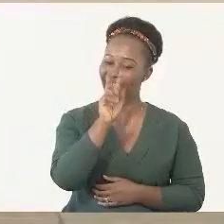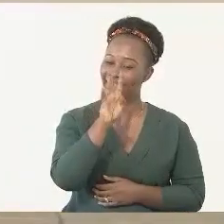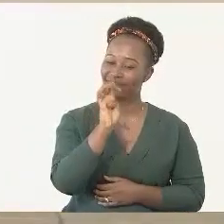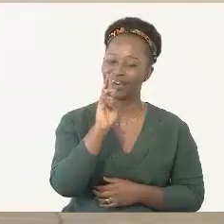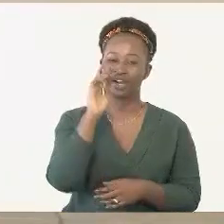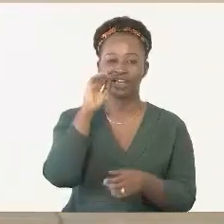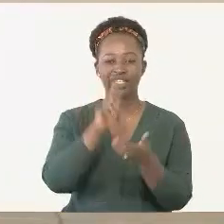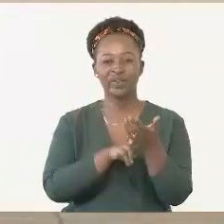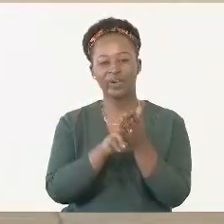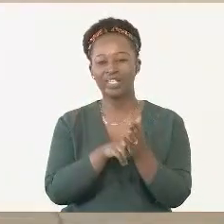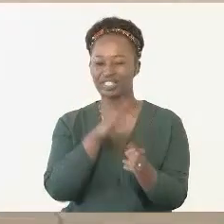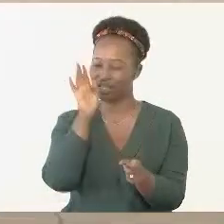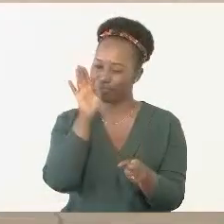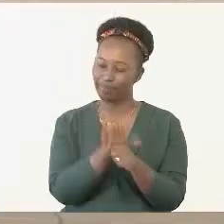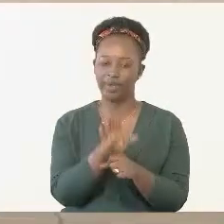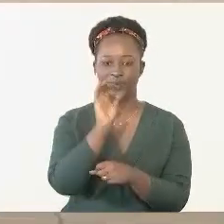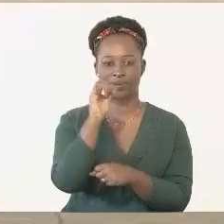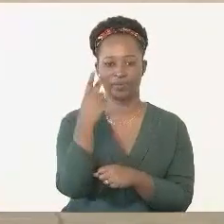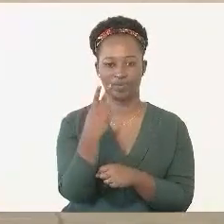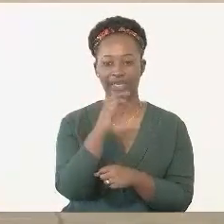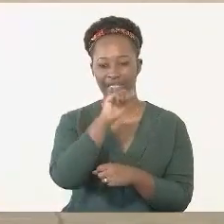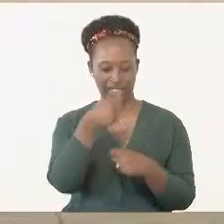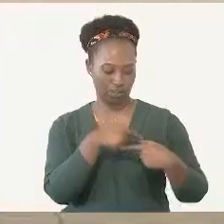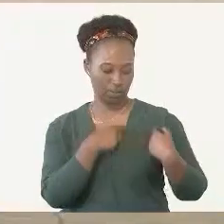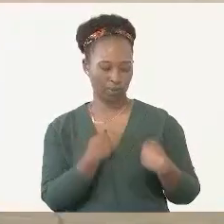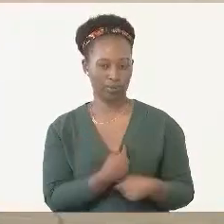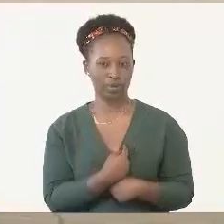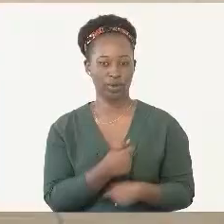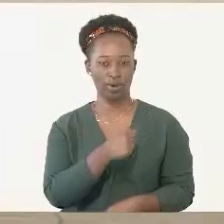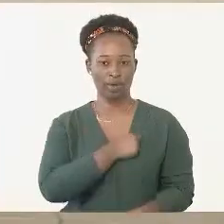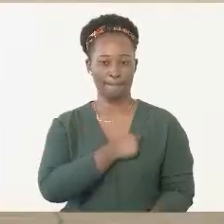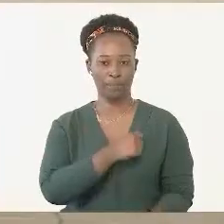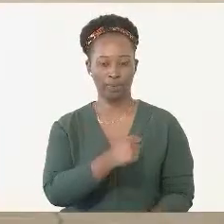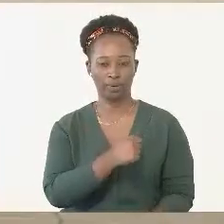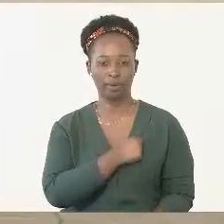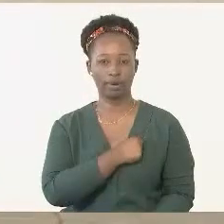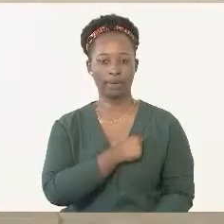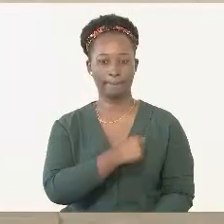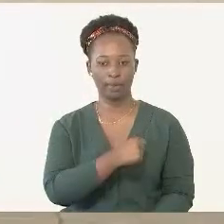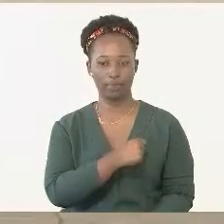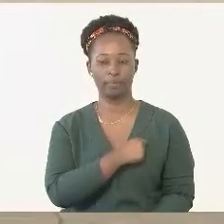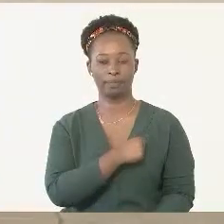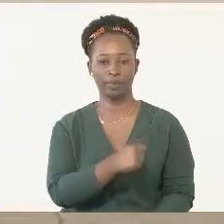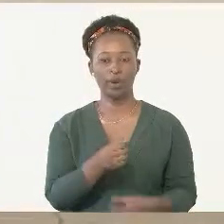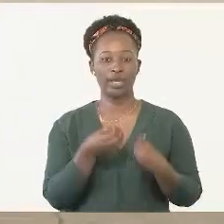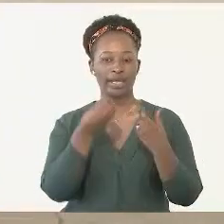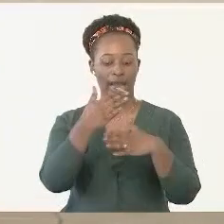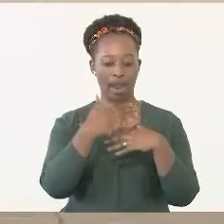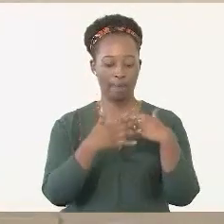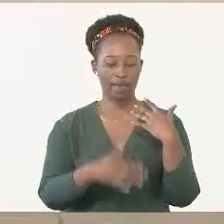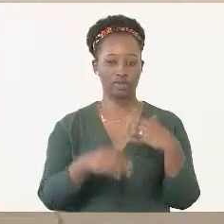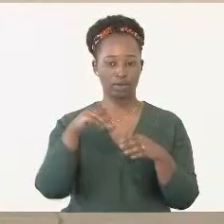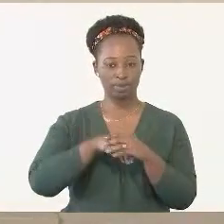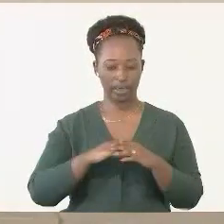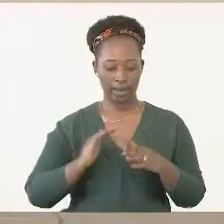oxygen. Students, the human heart pumps blood to all parts of the body, and in that